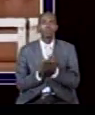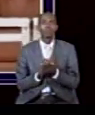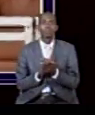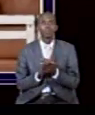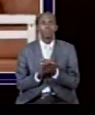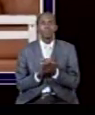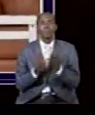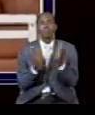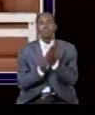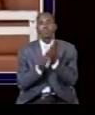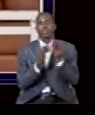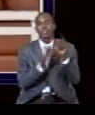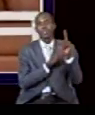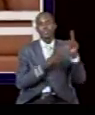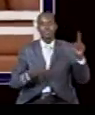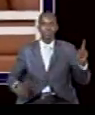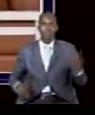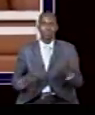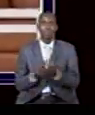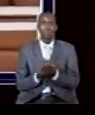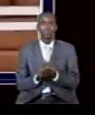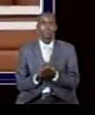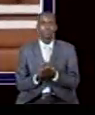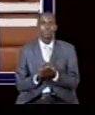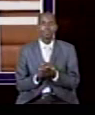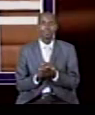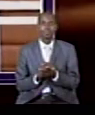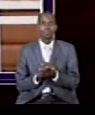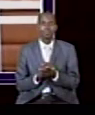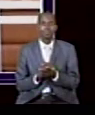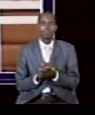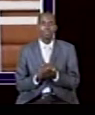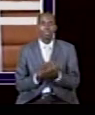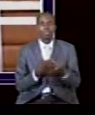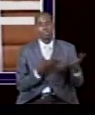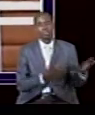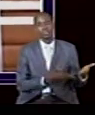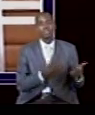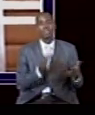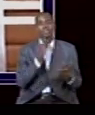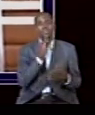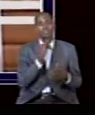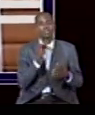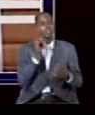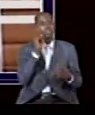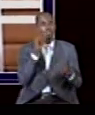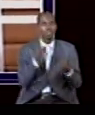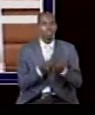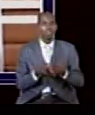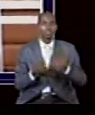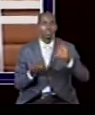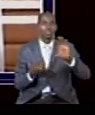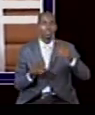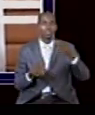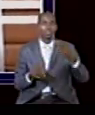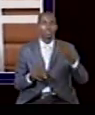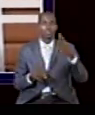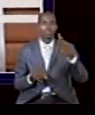Praise the Lord. I have Sister Christiana Paul Edith standing by me right now to